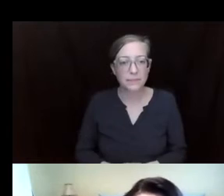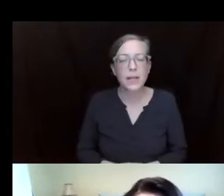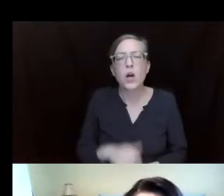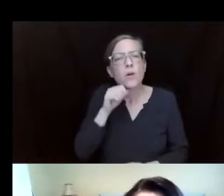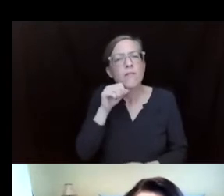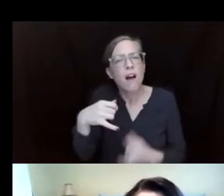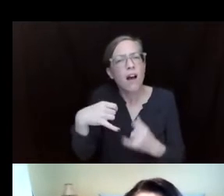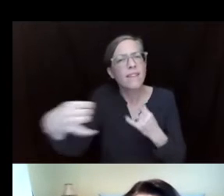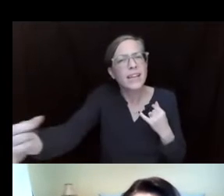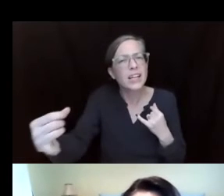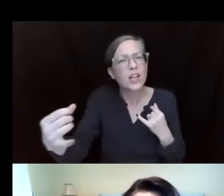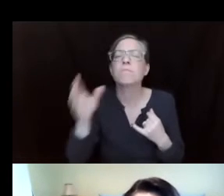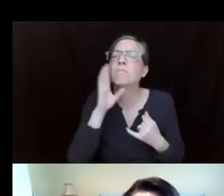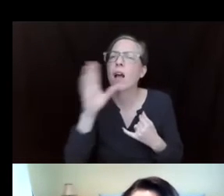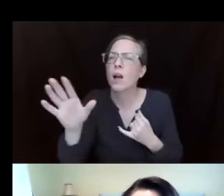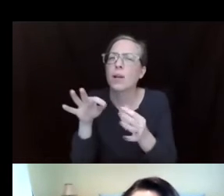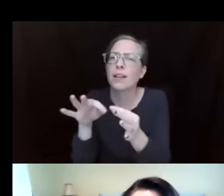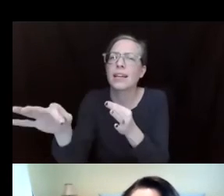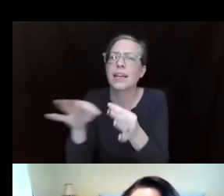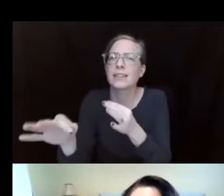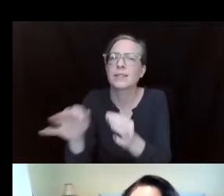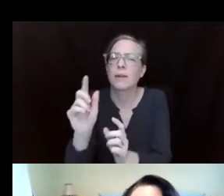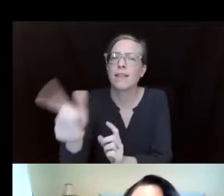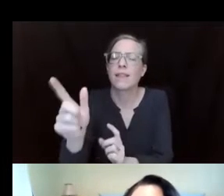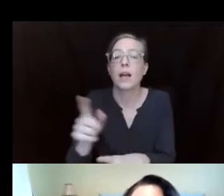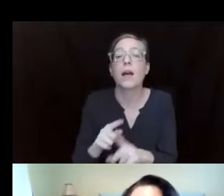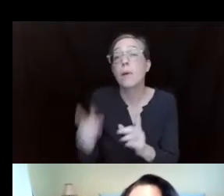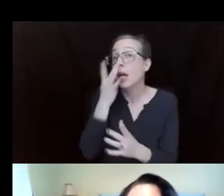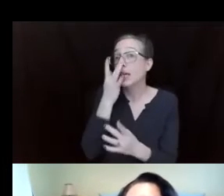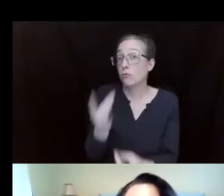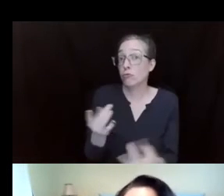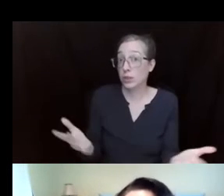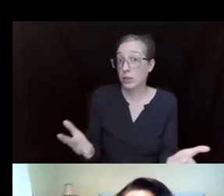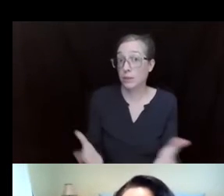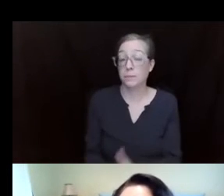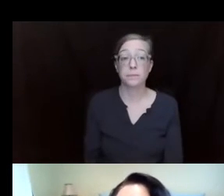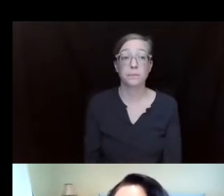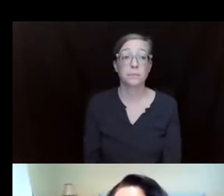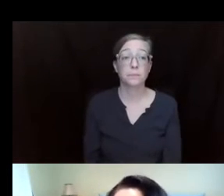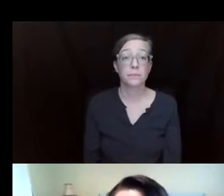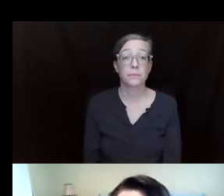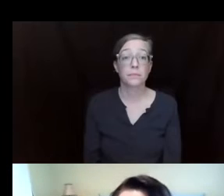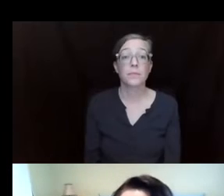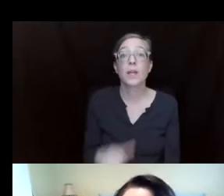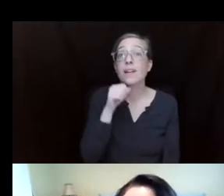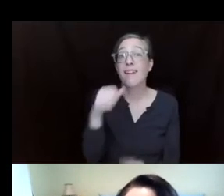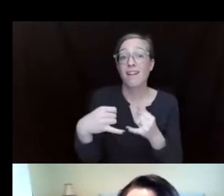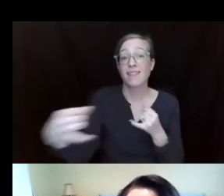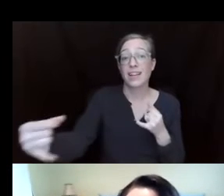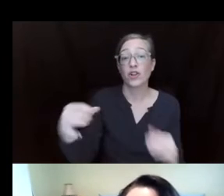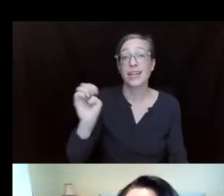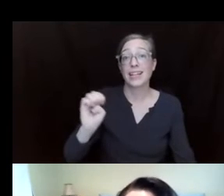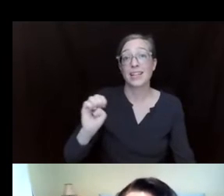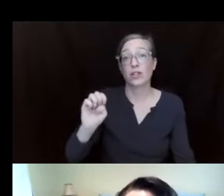later. But what is interesting about nonlinear is that nonlinear electrokinetic effects can